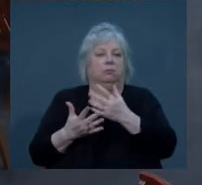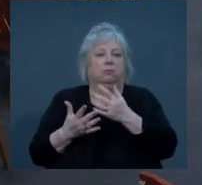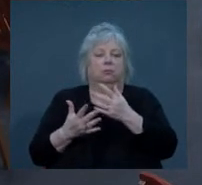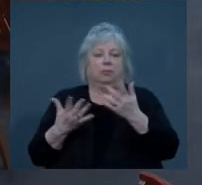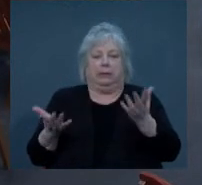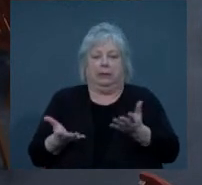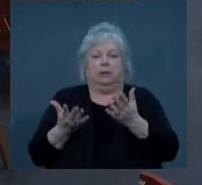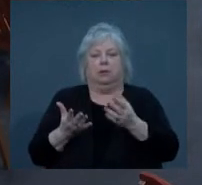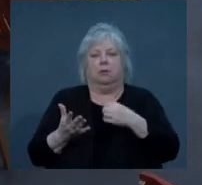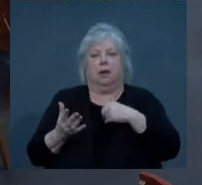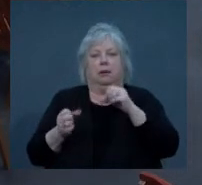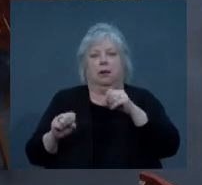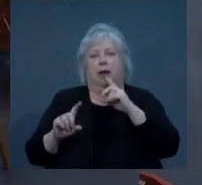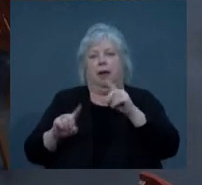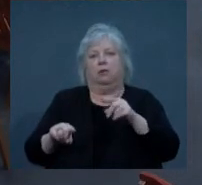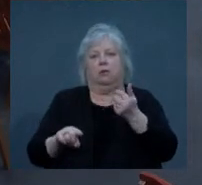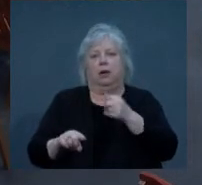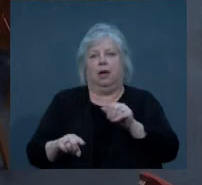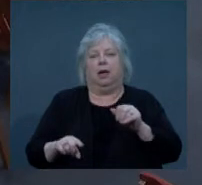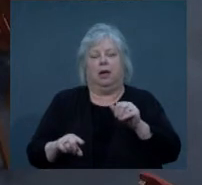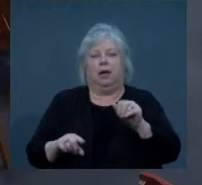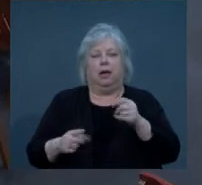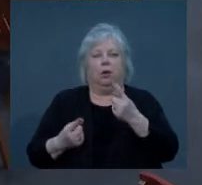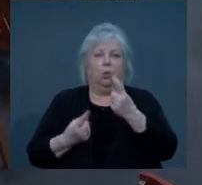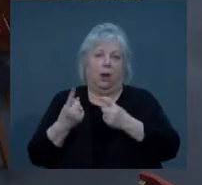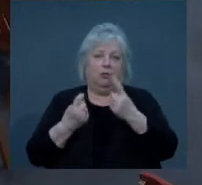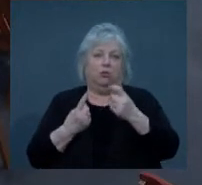the commission has, Mr. Chairman.